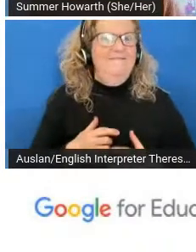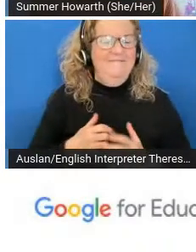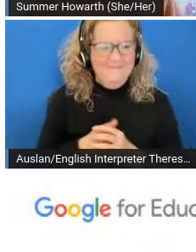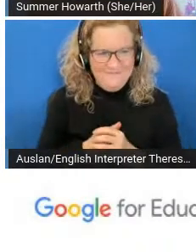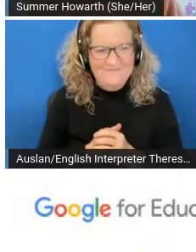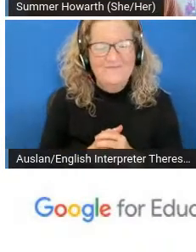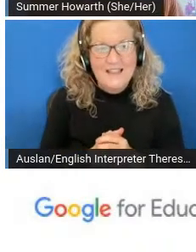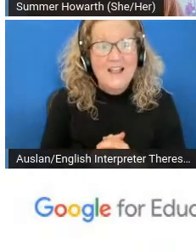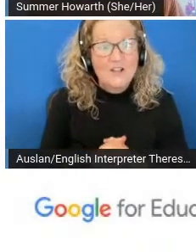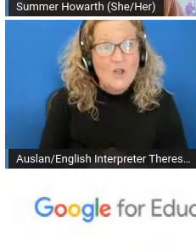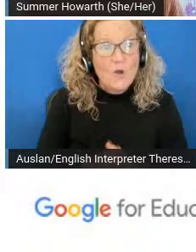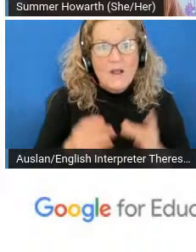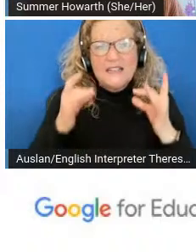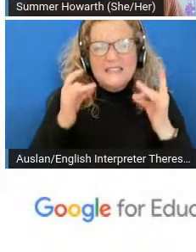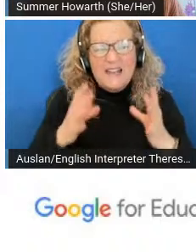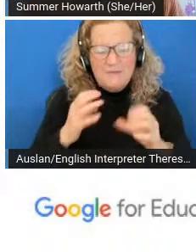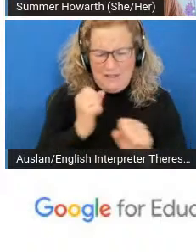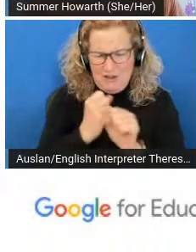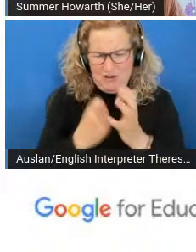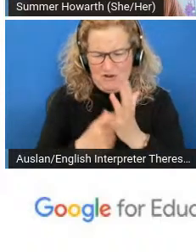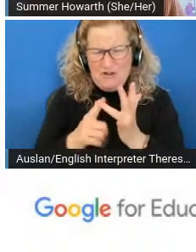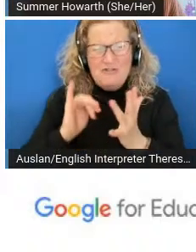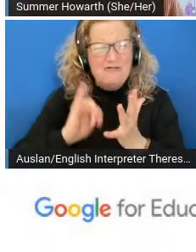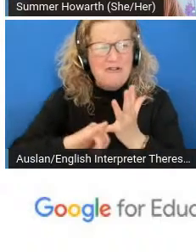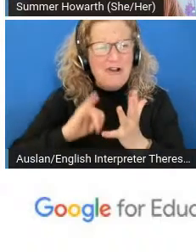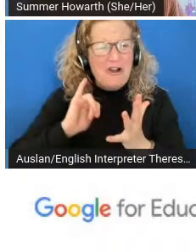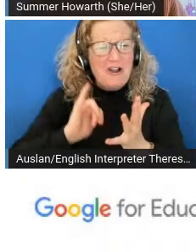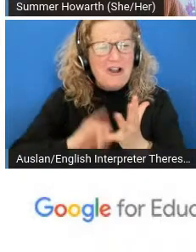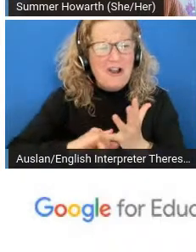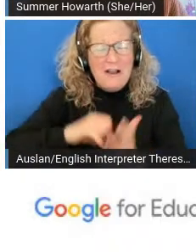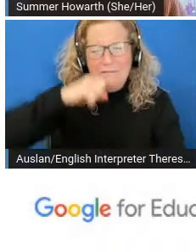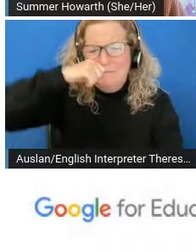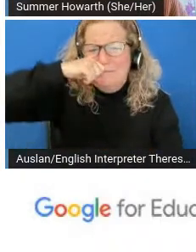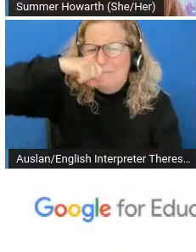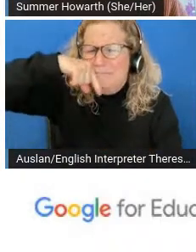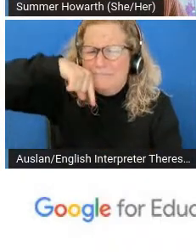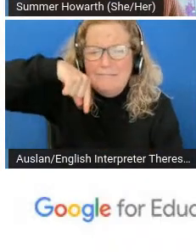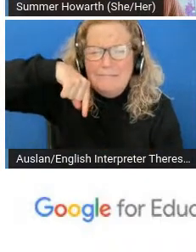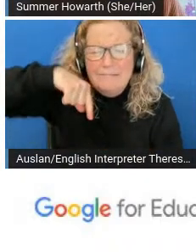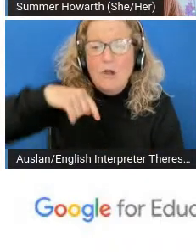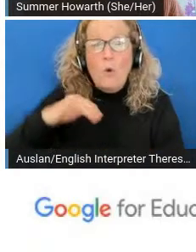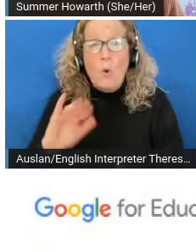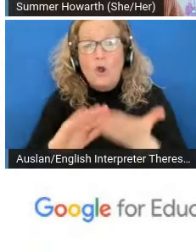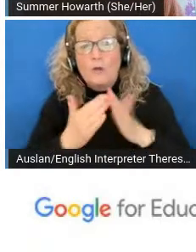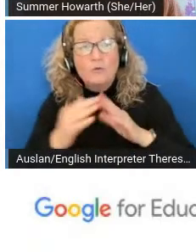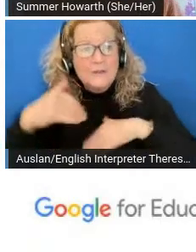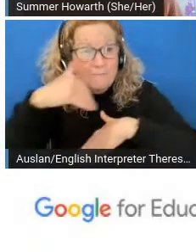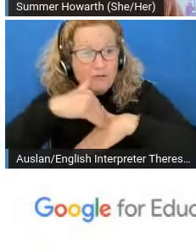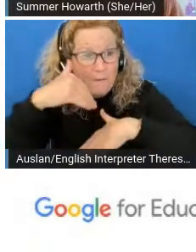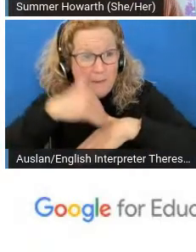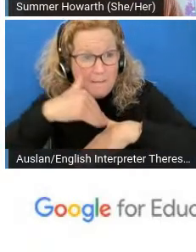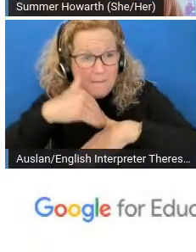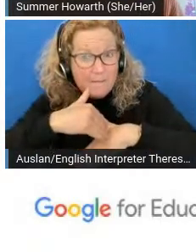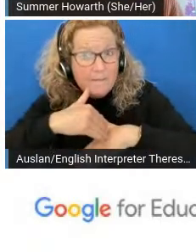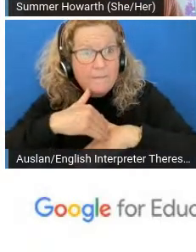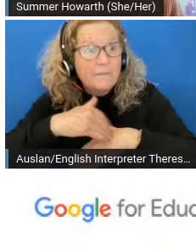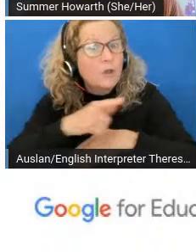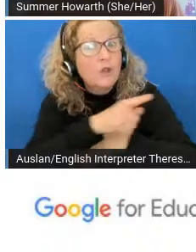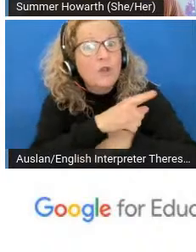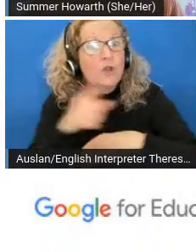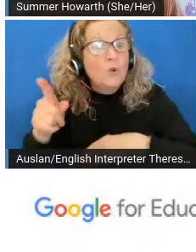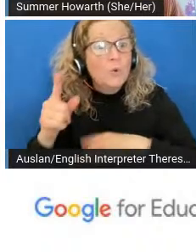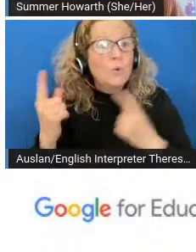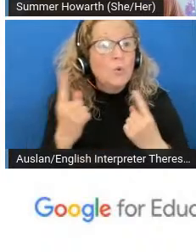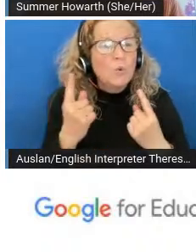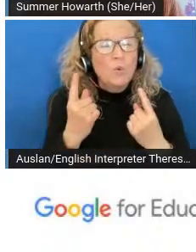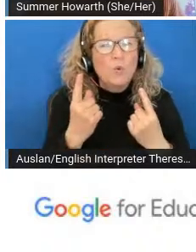So starting with something gross to get the kids engaged, or starting with a community problem. And for those of you, and I know there are a number of